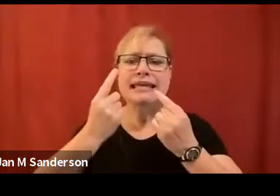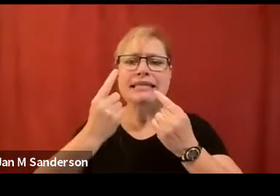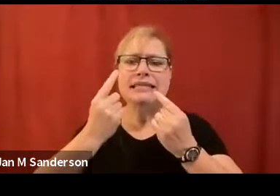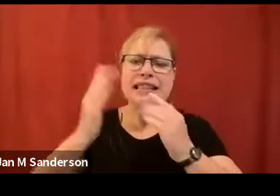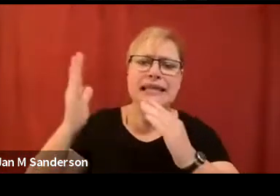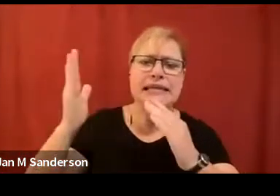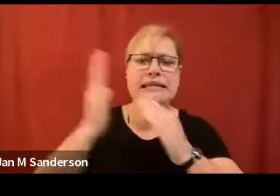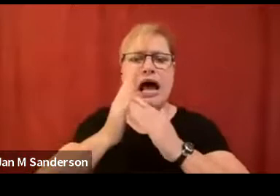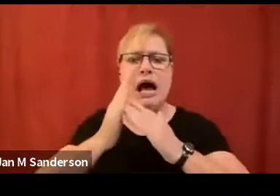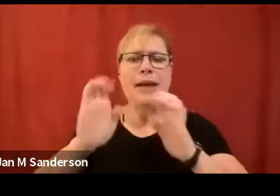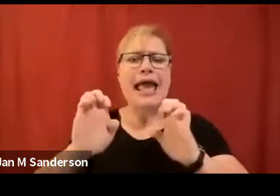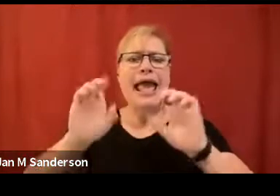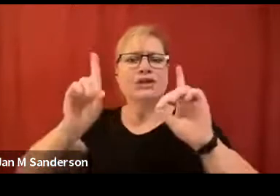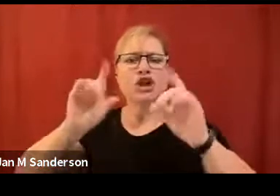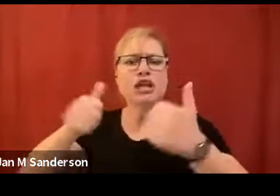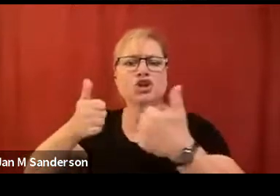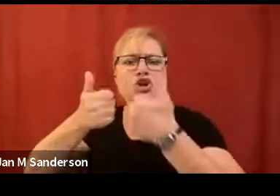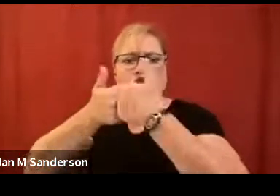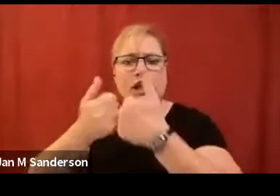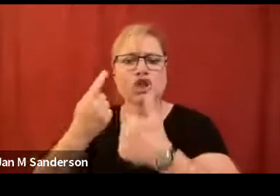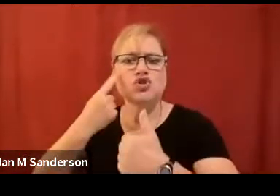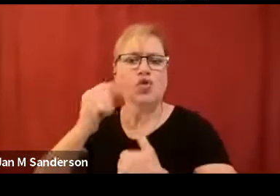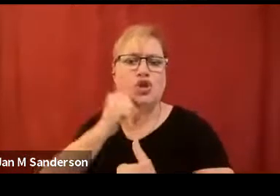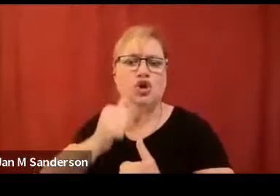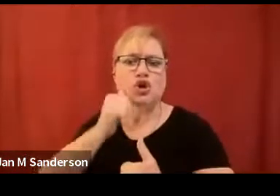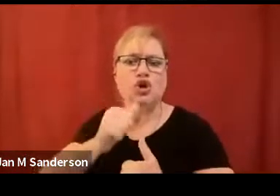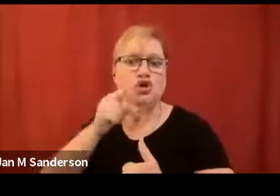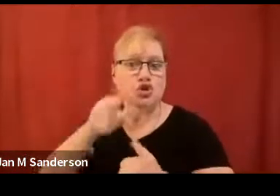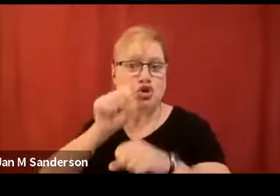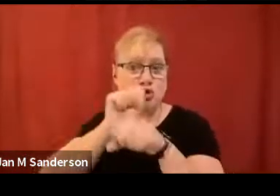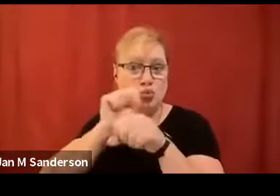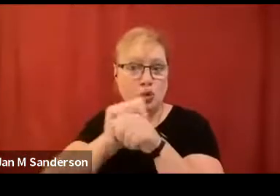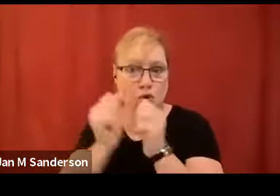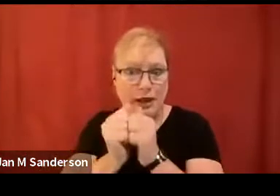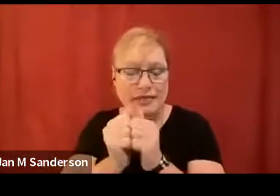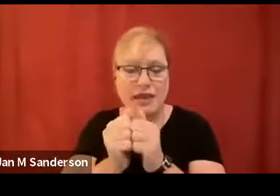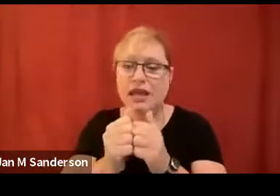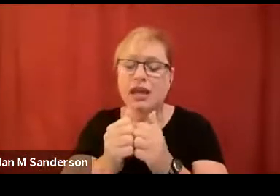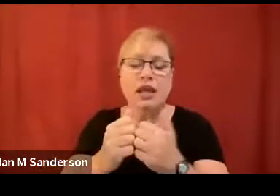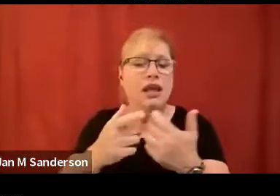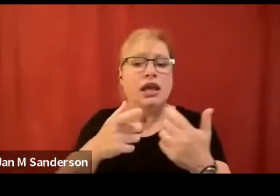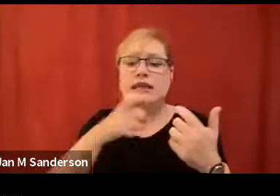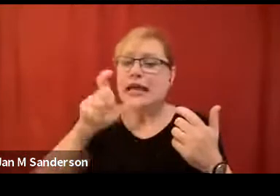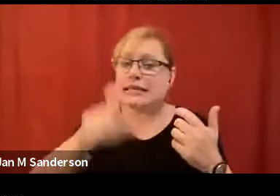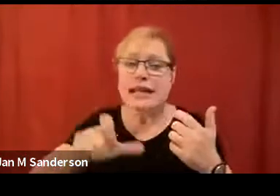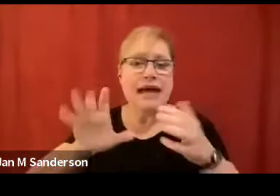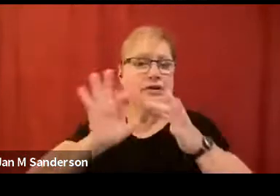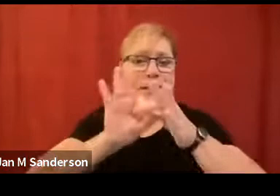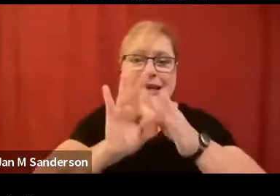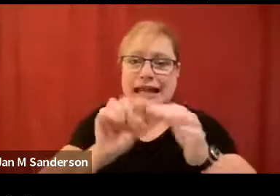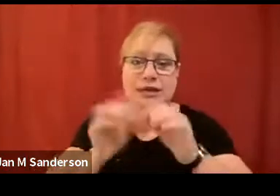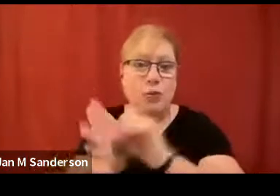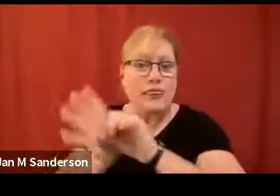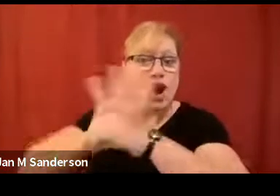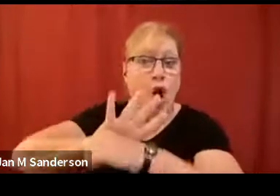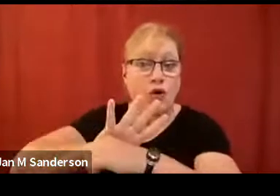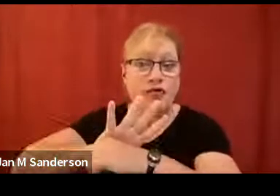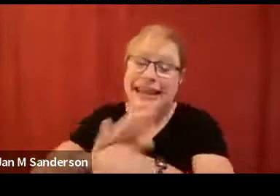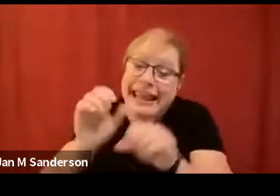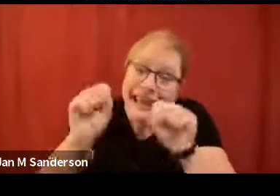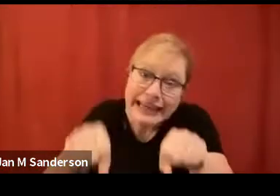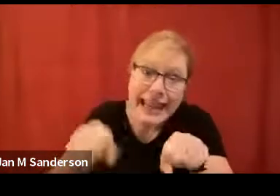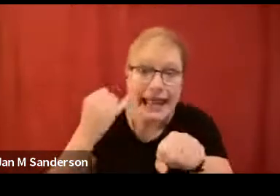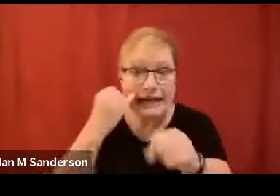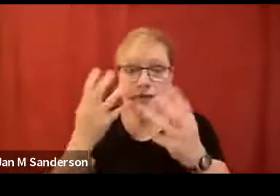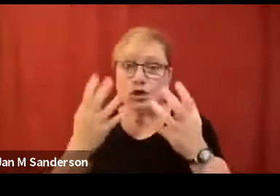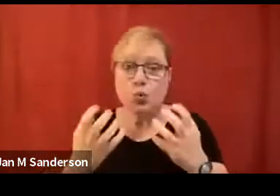for the girls with whom you work? And this doesn't need to be related to COVID, but of course it can be. It's impossible for us to